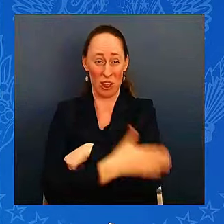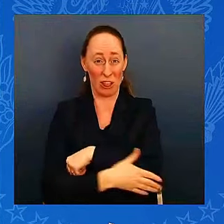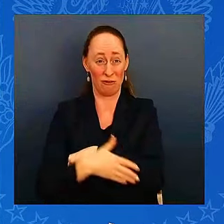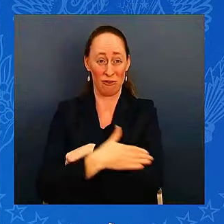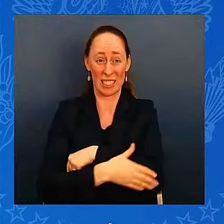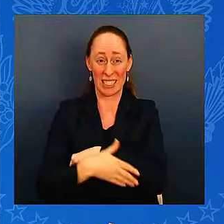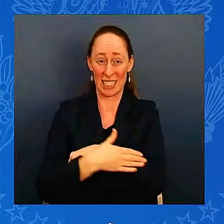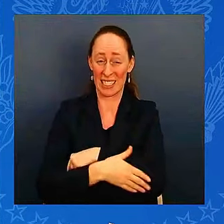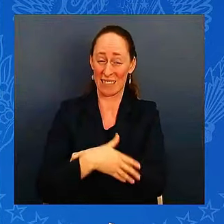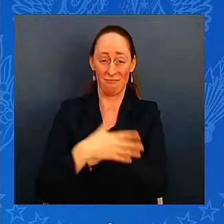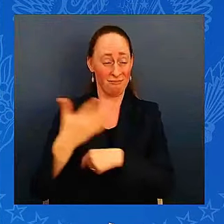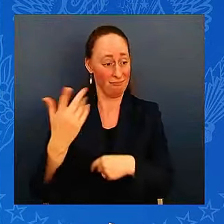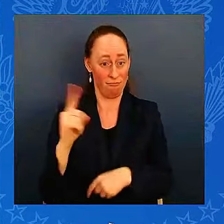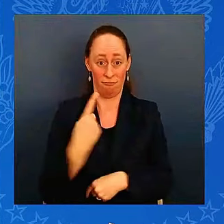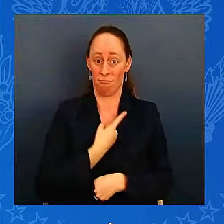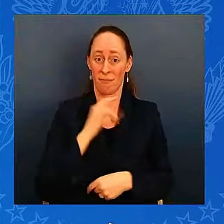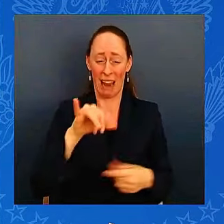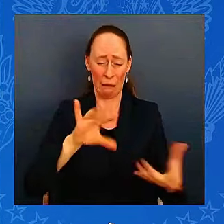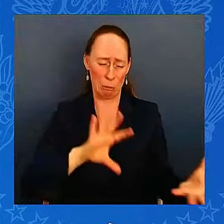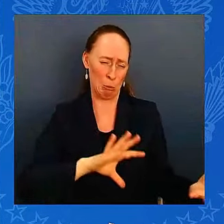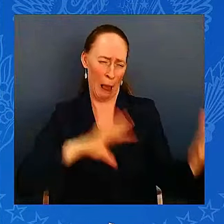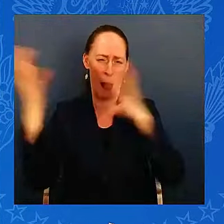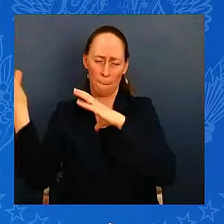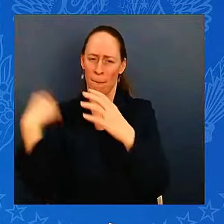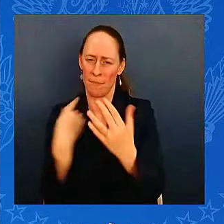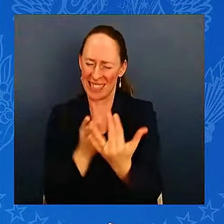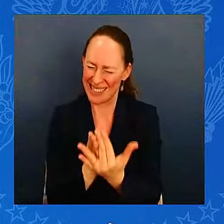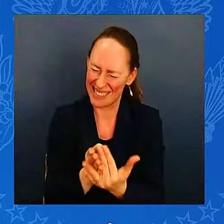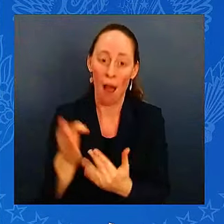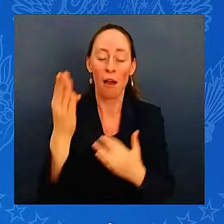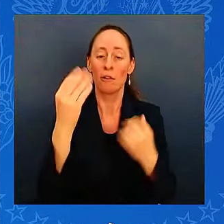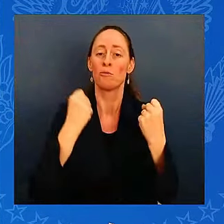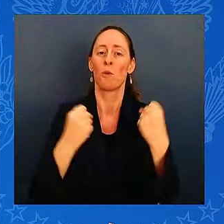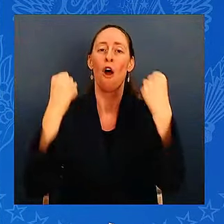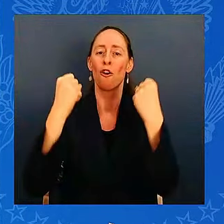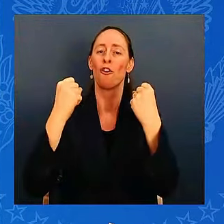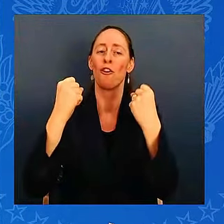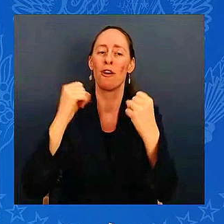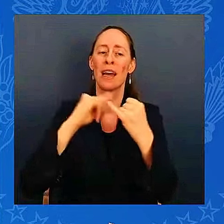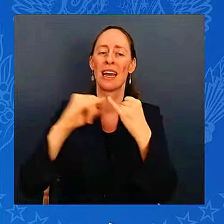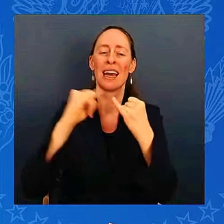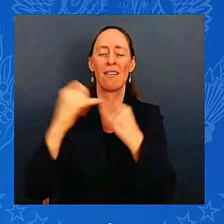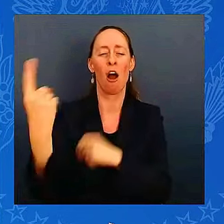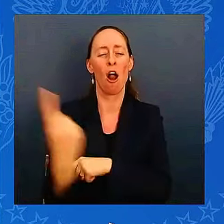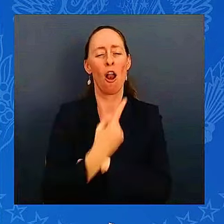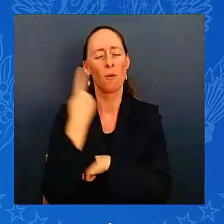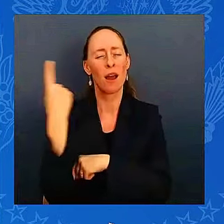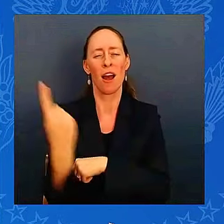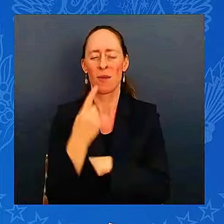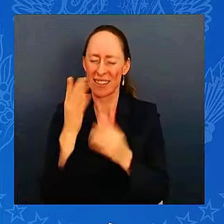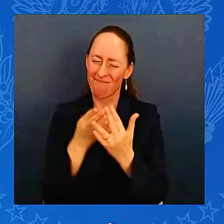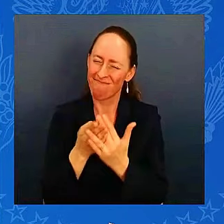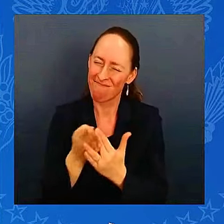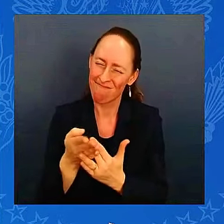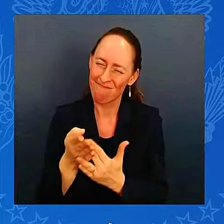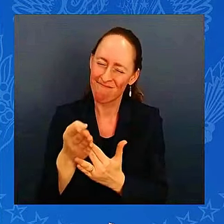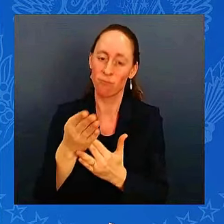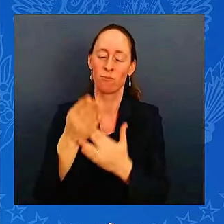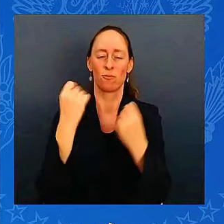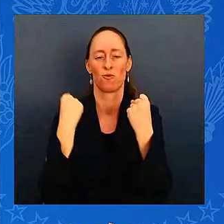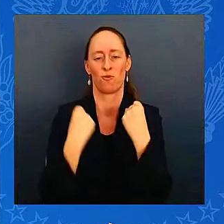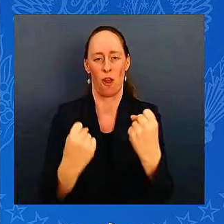stronger than we went in. Every single time. Every single time. And with this assembly in this